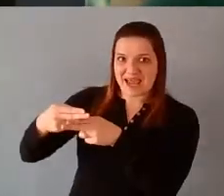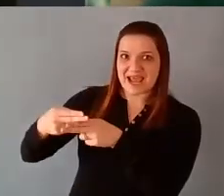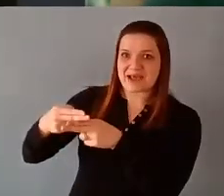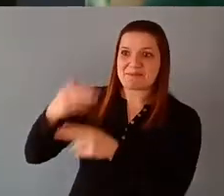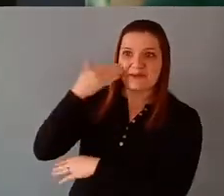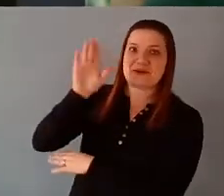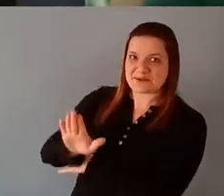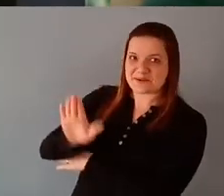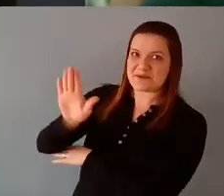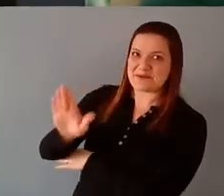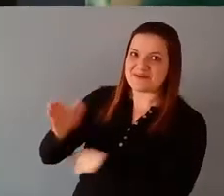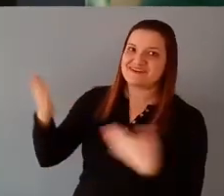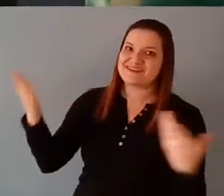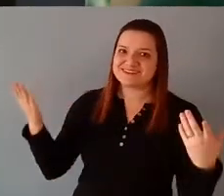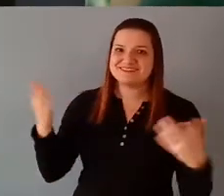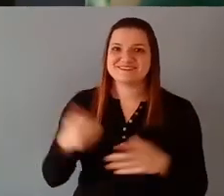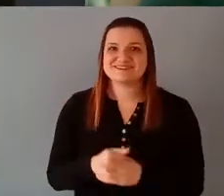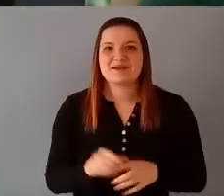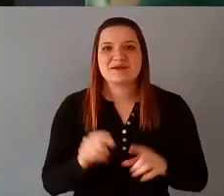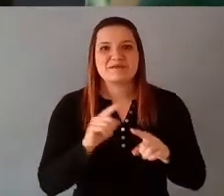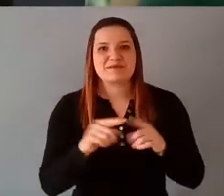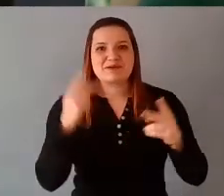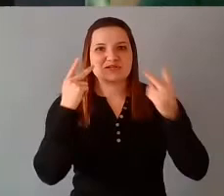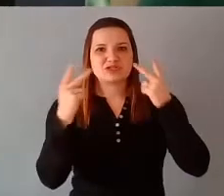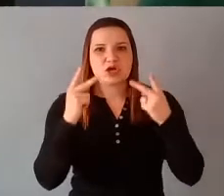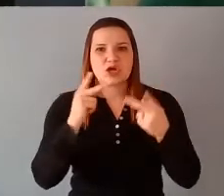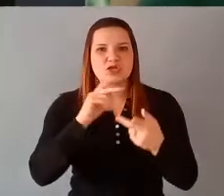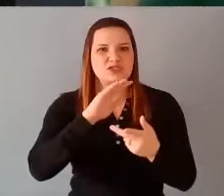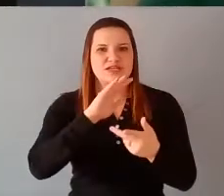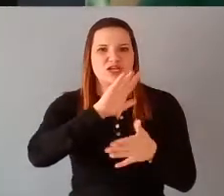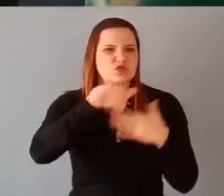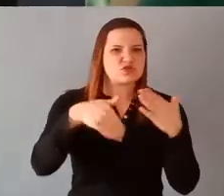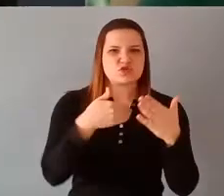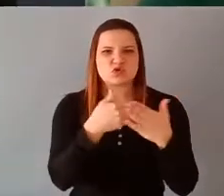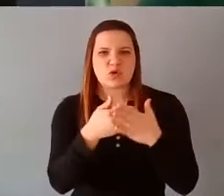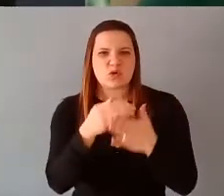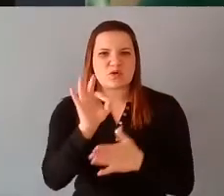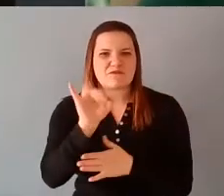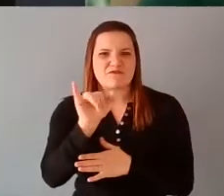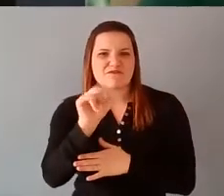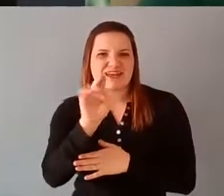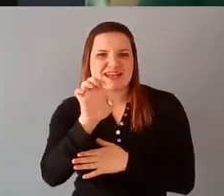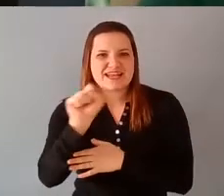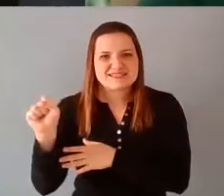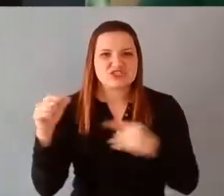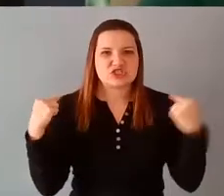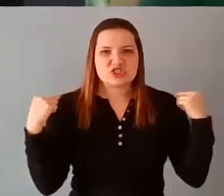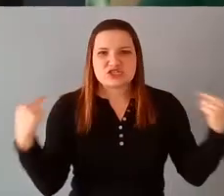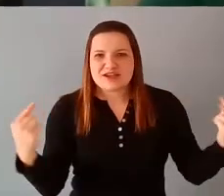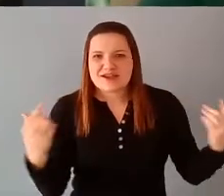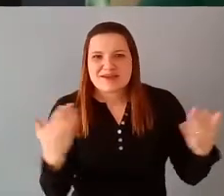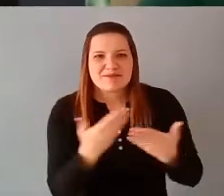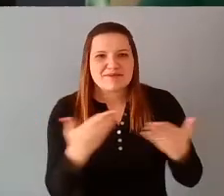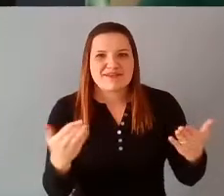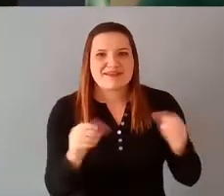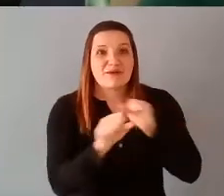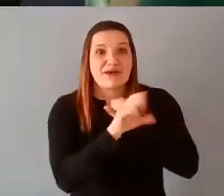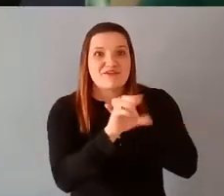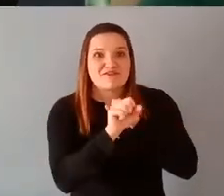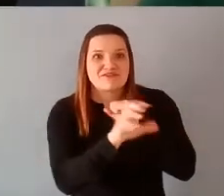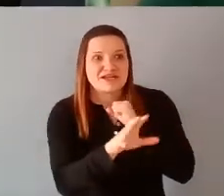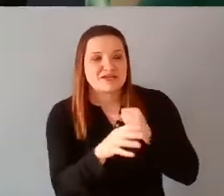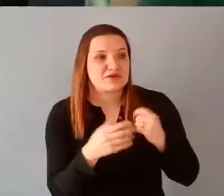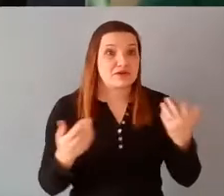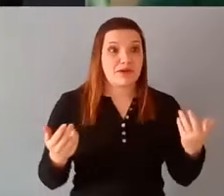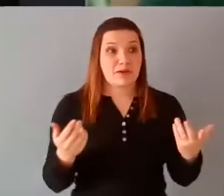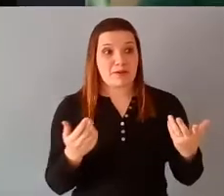unfortunately. But she saw this Total Fitness gym that was being advertised, and so we just had to get